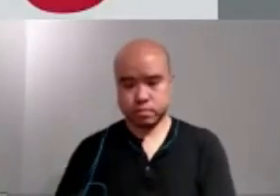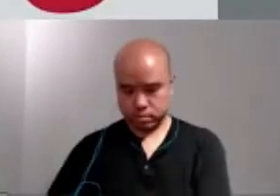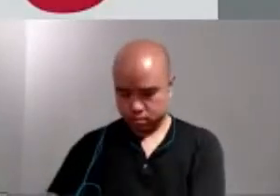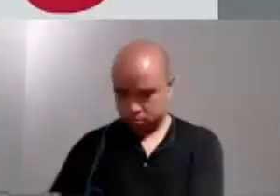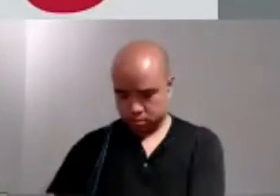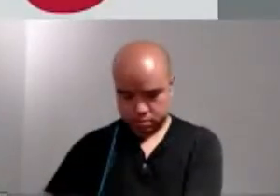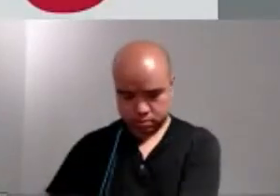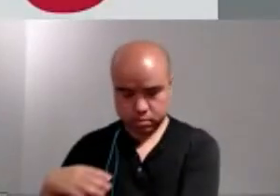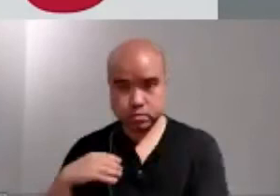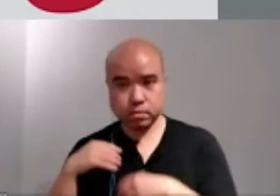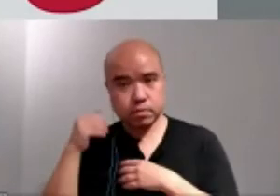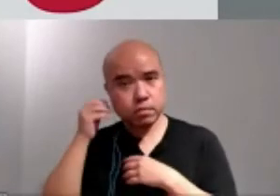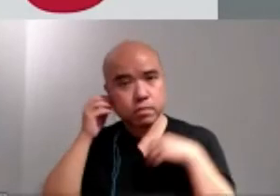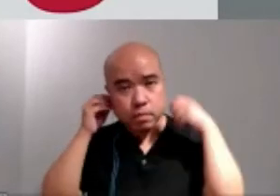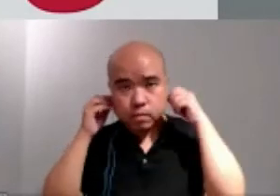Okay.